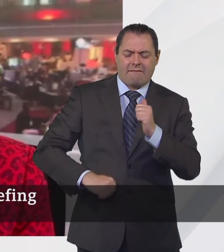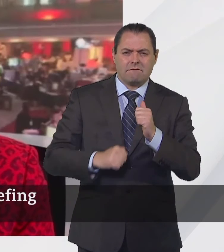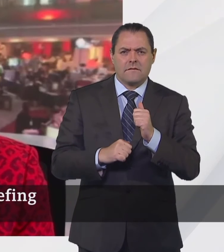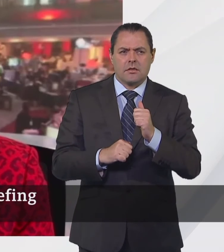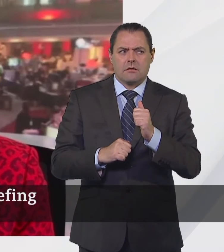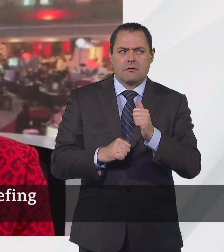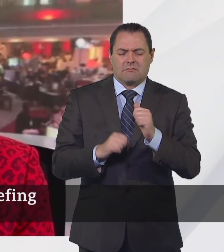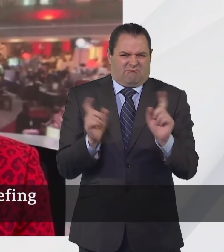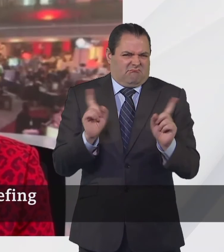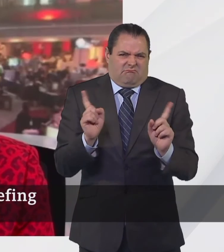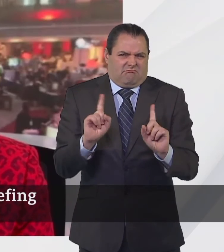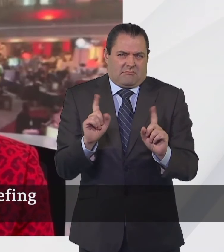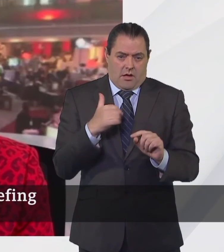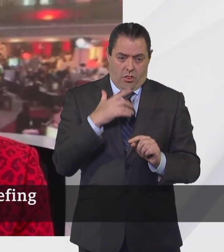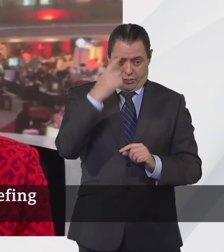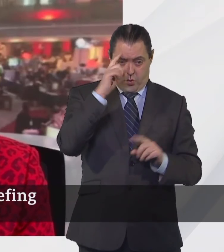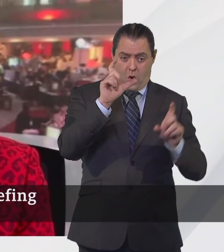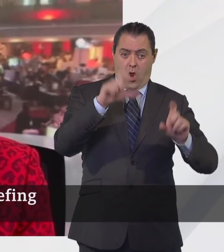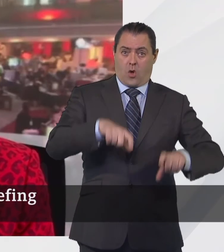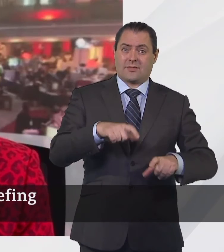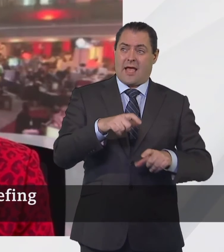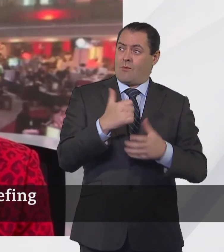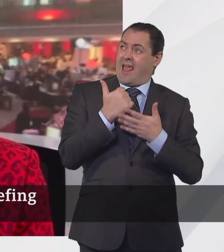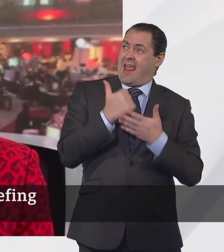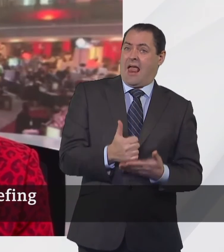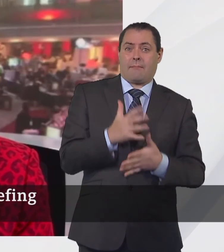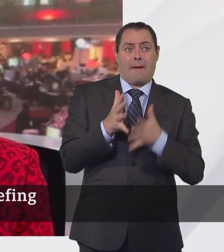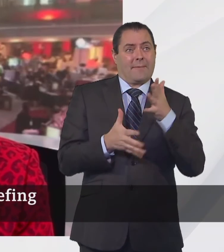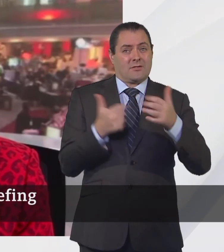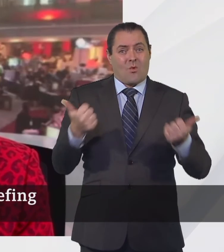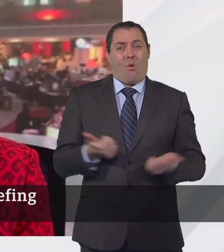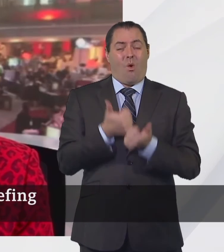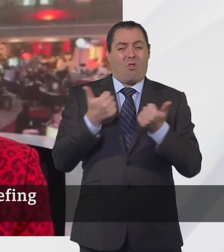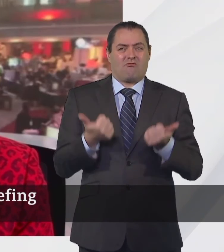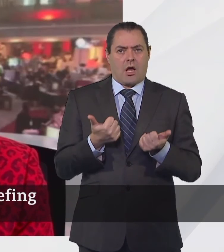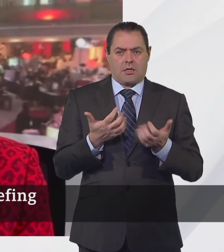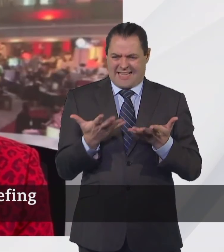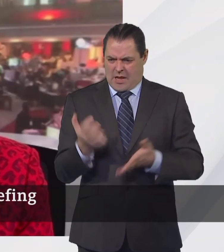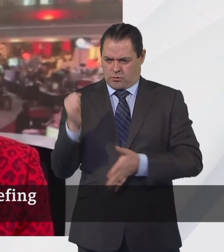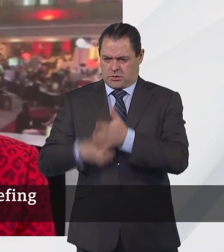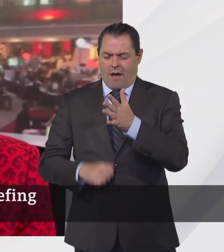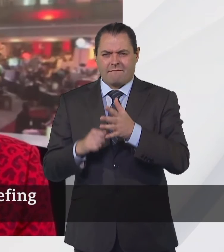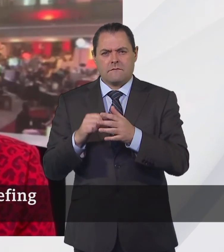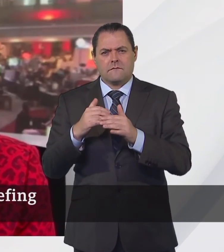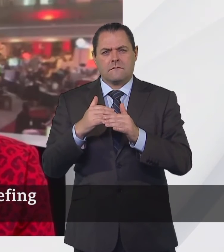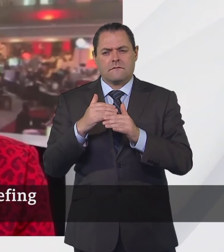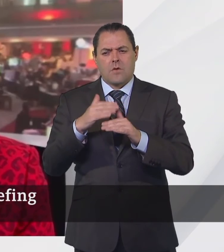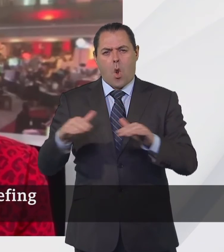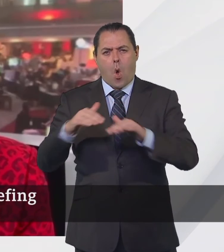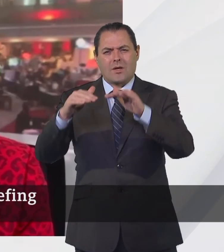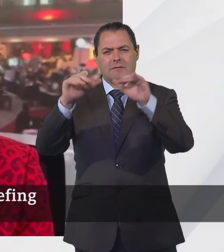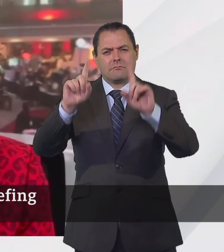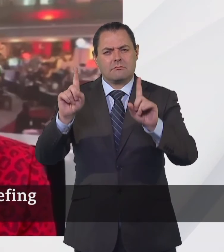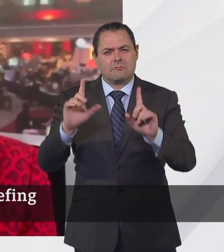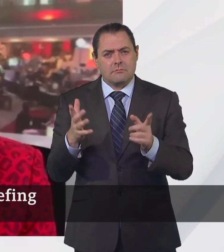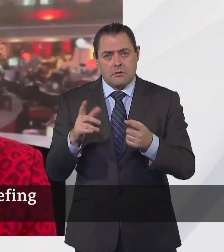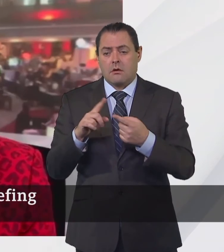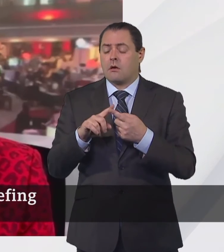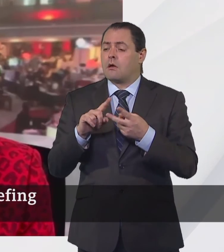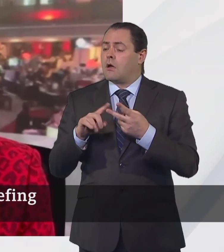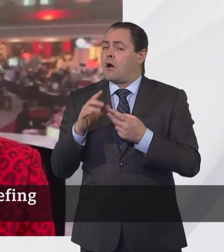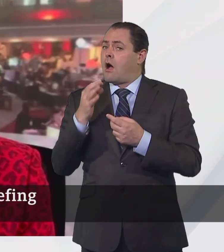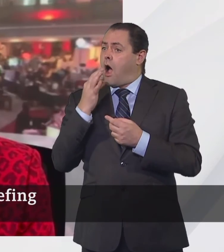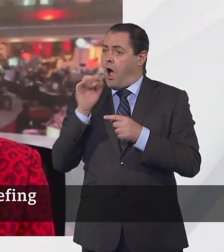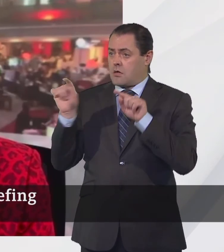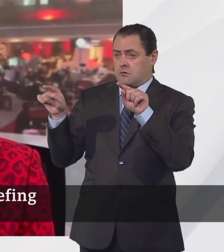before. And if I could ask the medics, would it be preferable and safer in your view if more people were in tier 3? And are you concerned